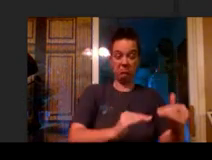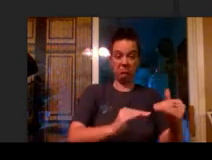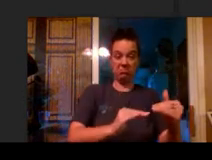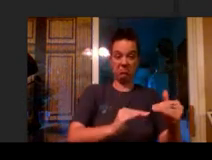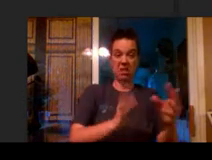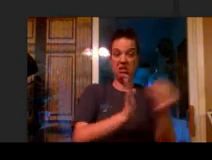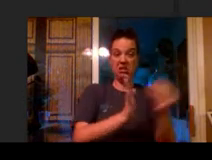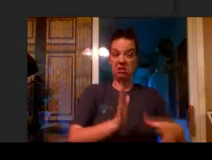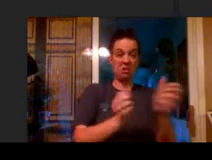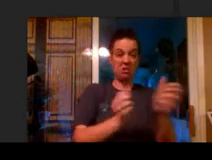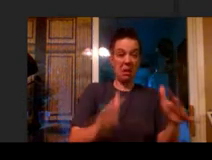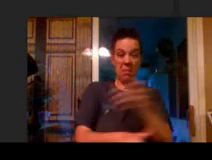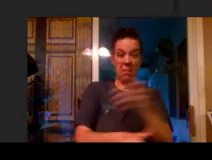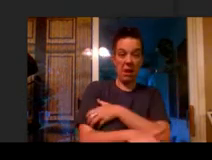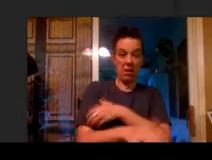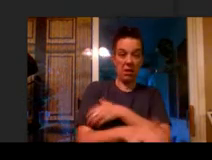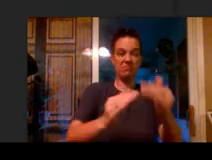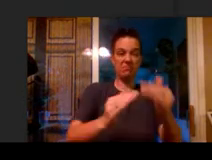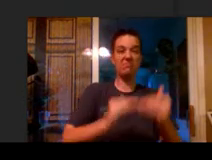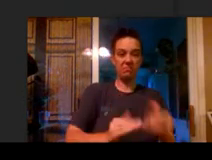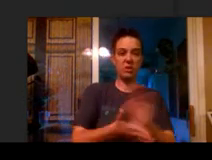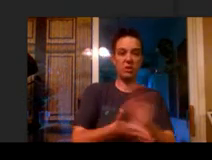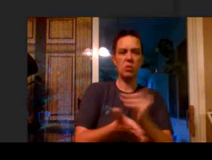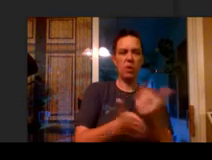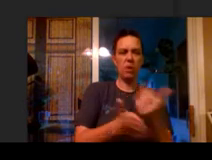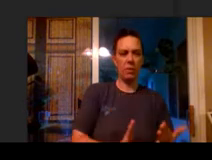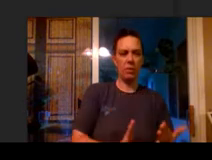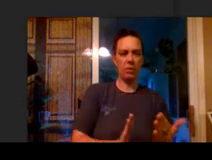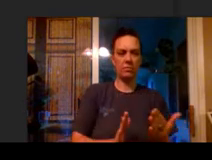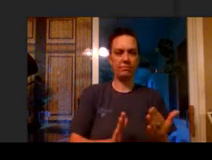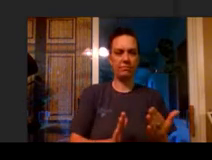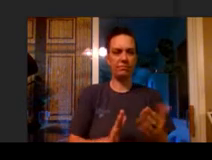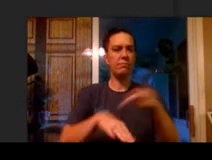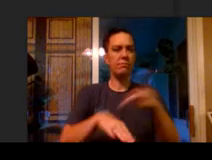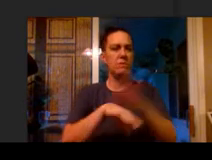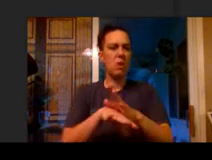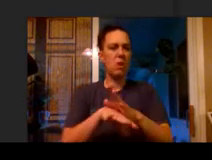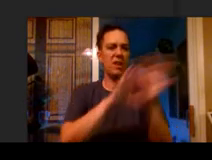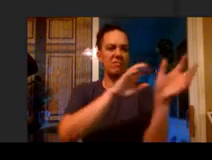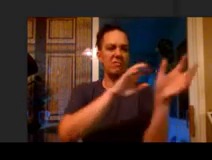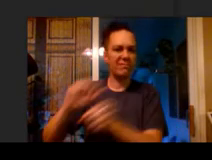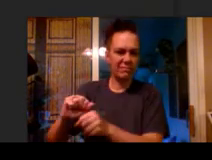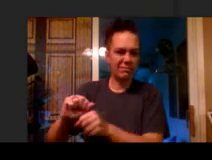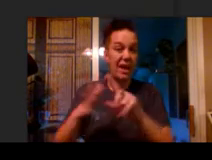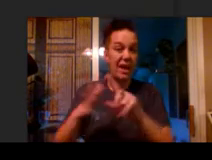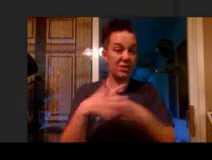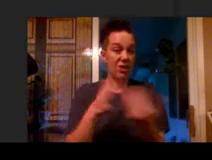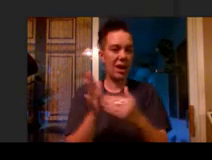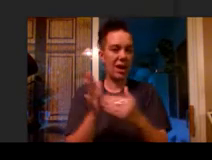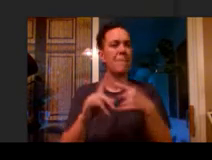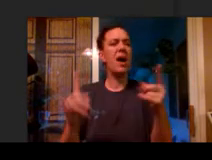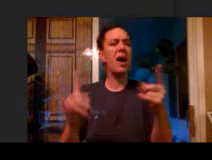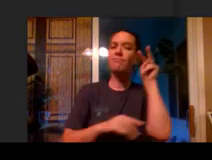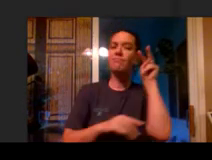school helper. Barkin tore off the page and started again. But look at